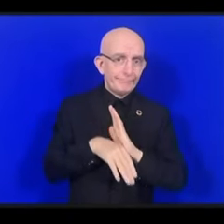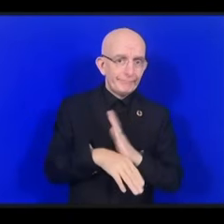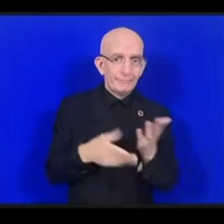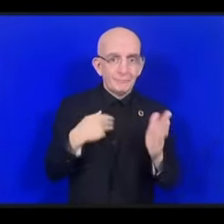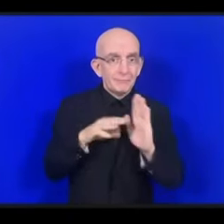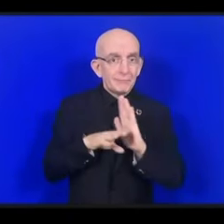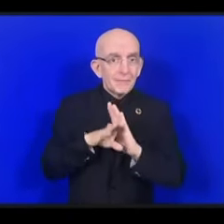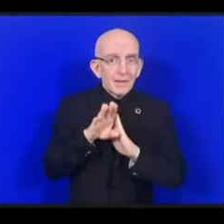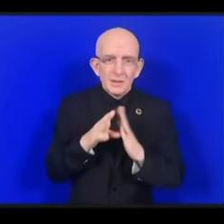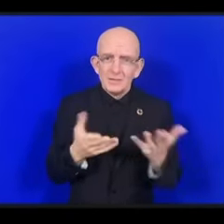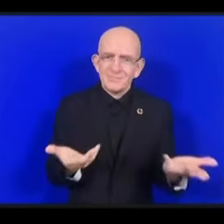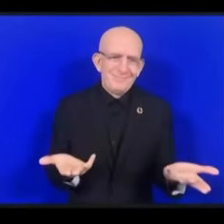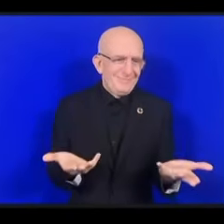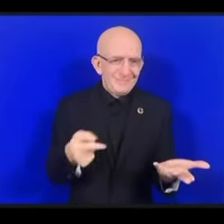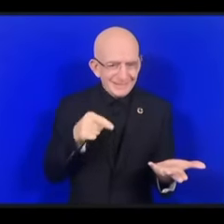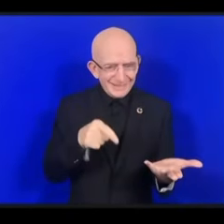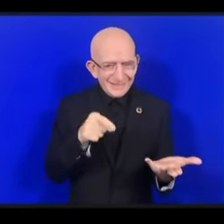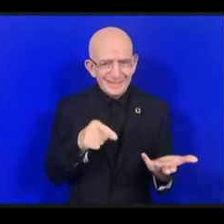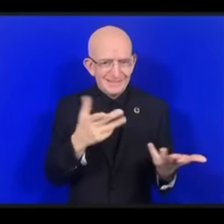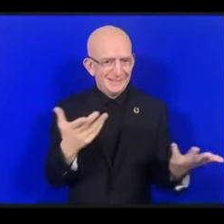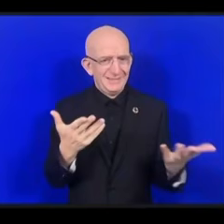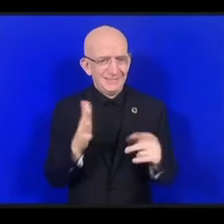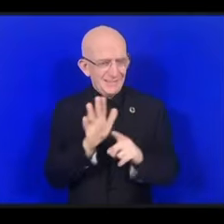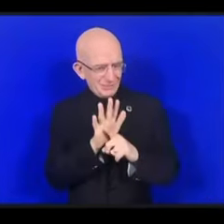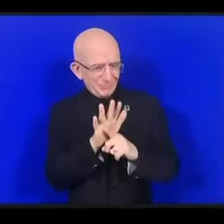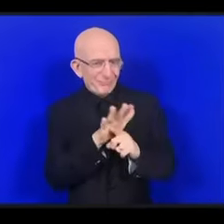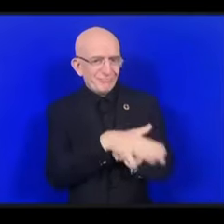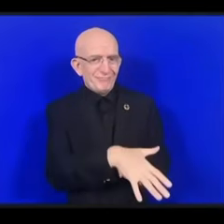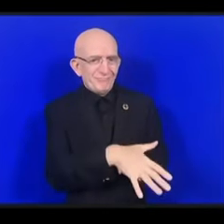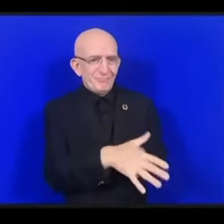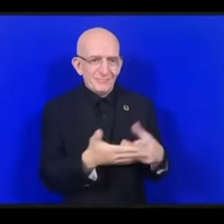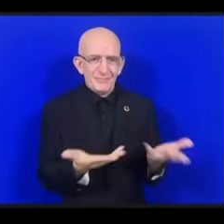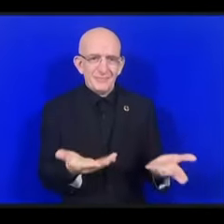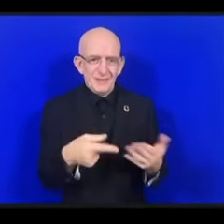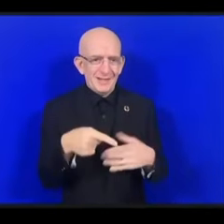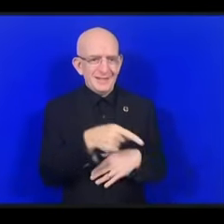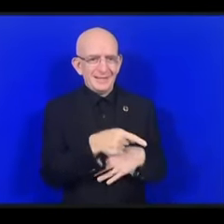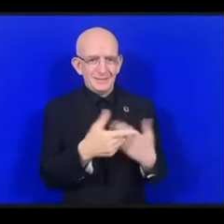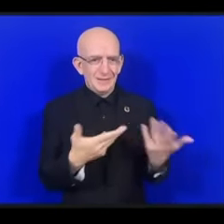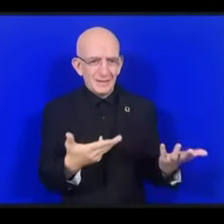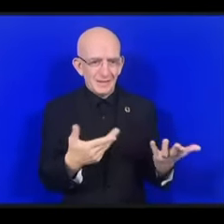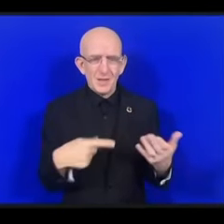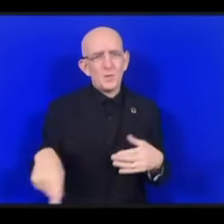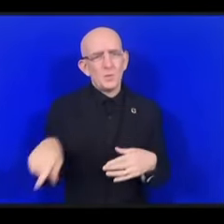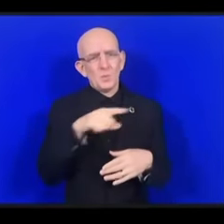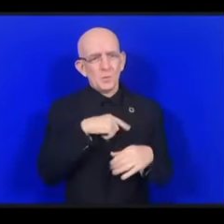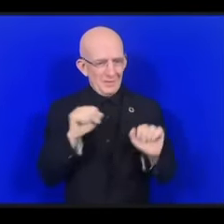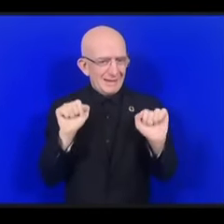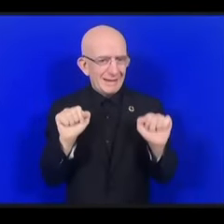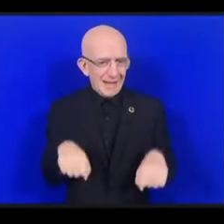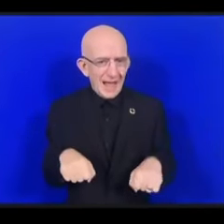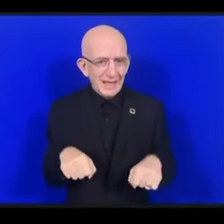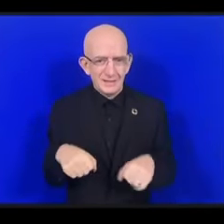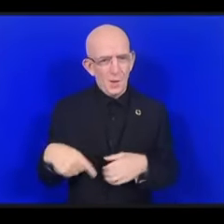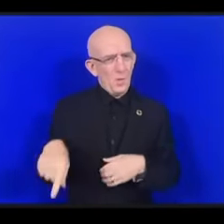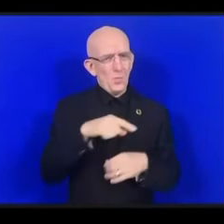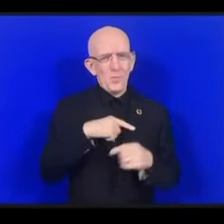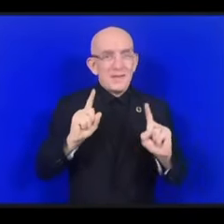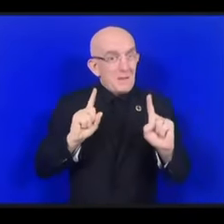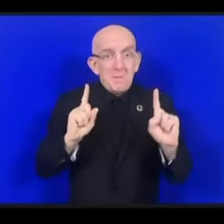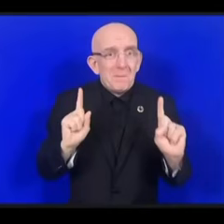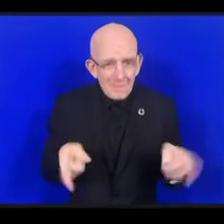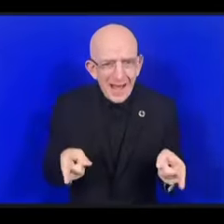do something about this. As my organization, Rakuten, our mission